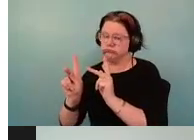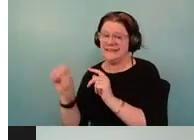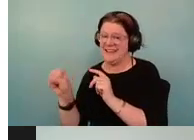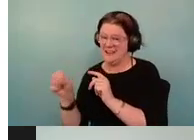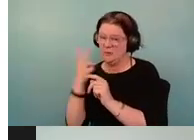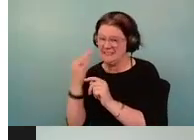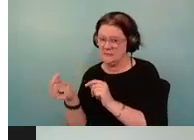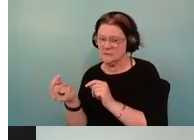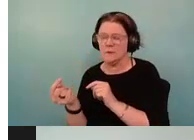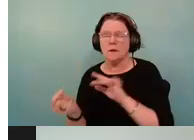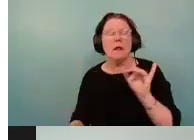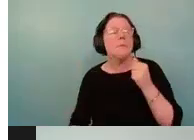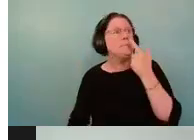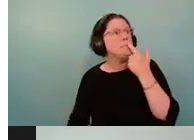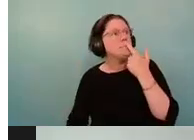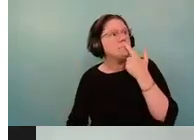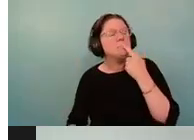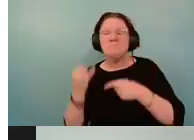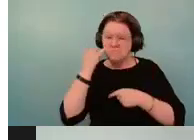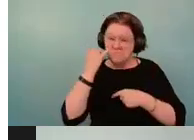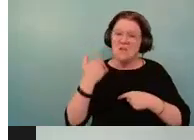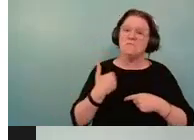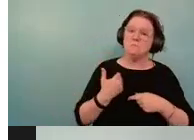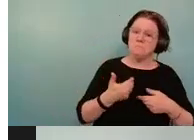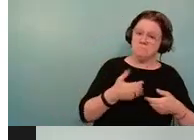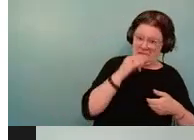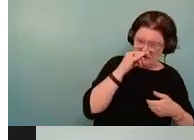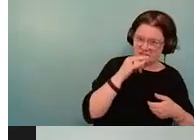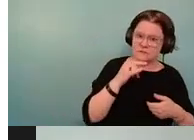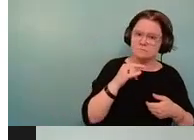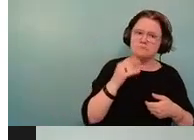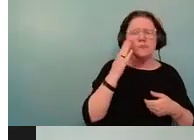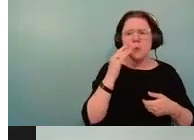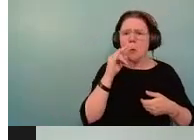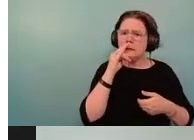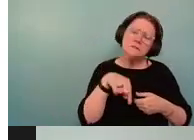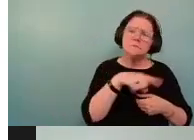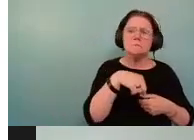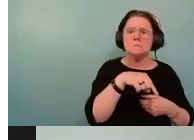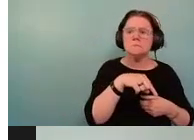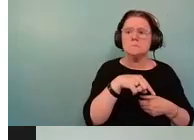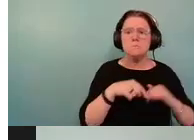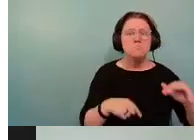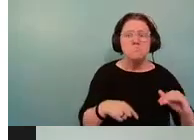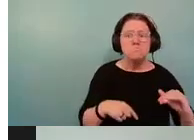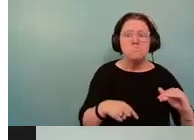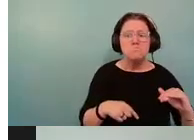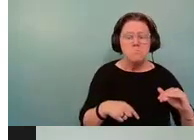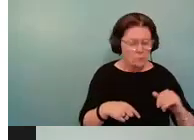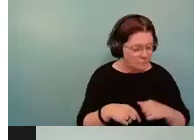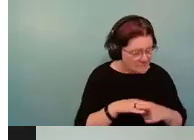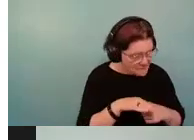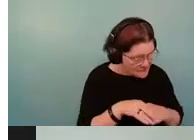to when you have children, or if you have children around you that when they're little, you tell